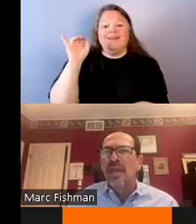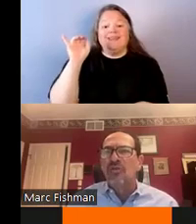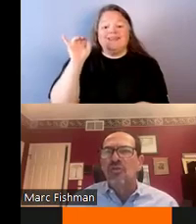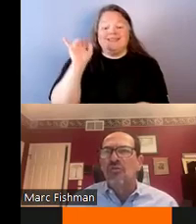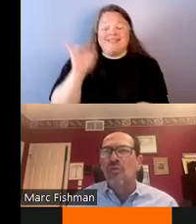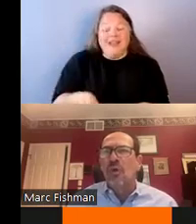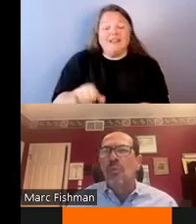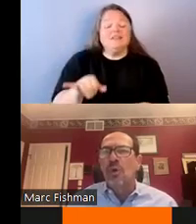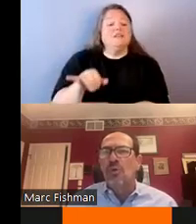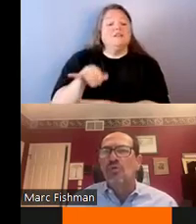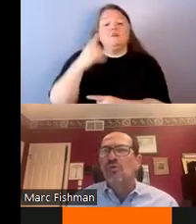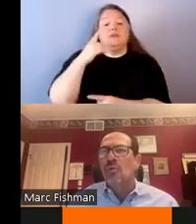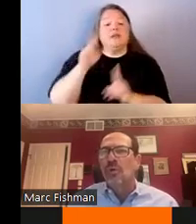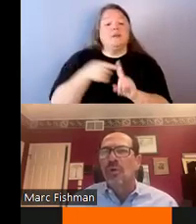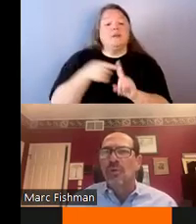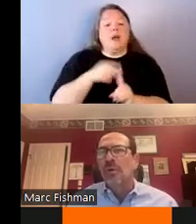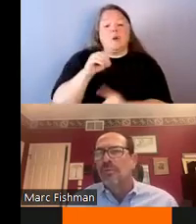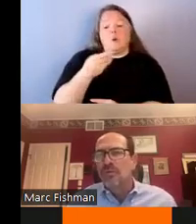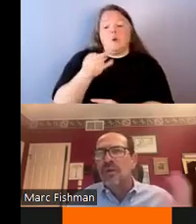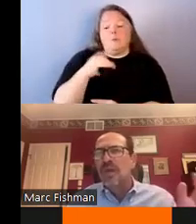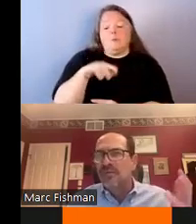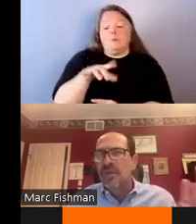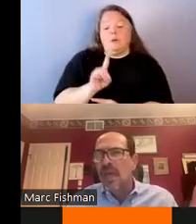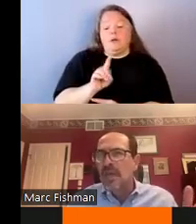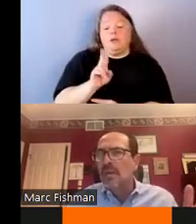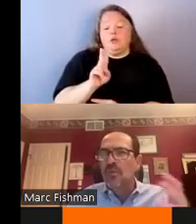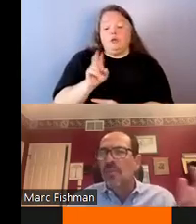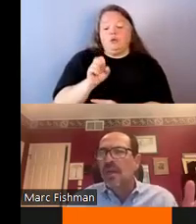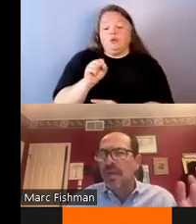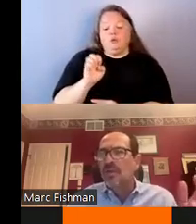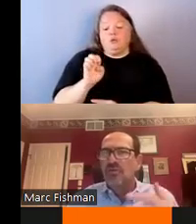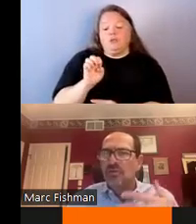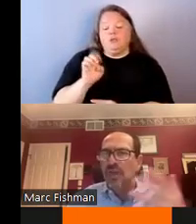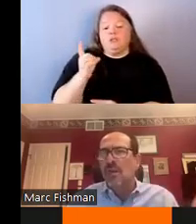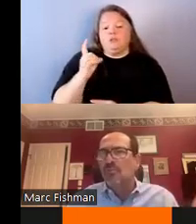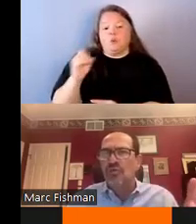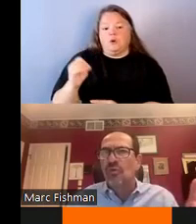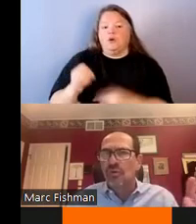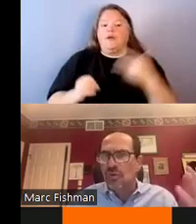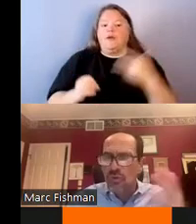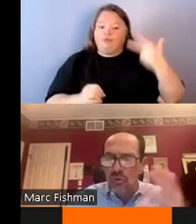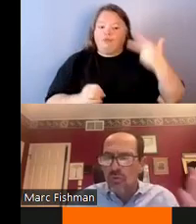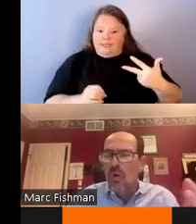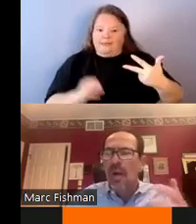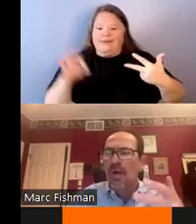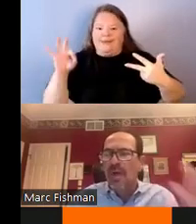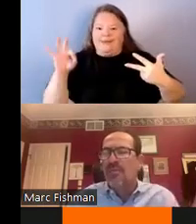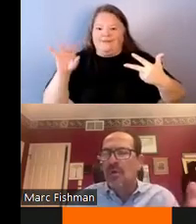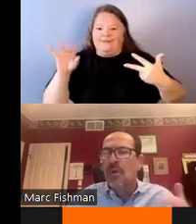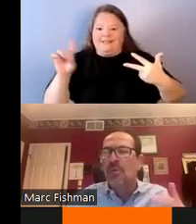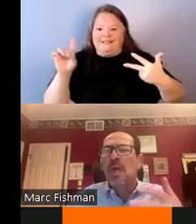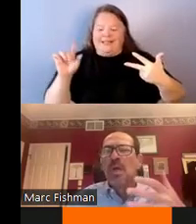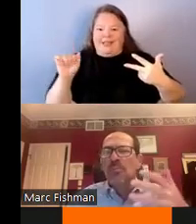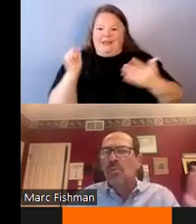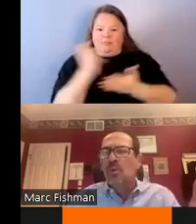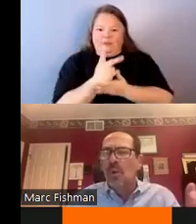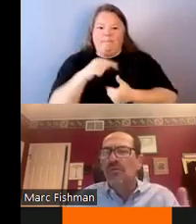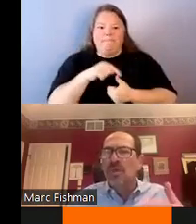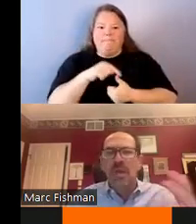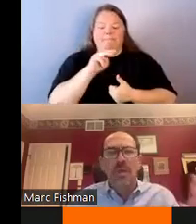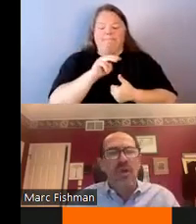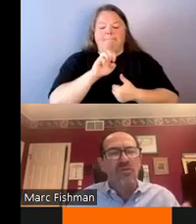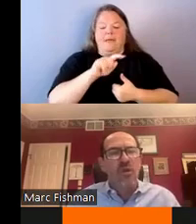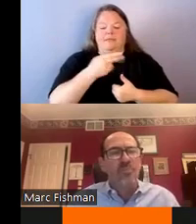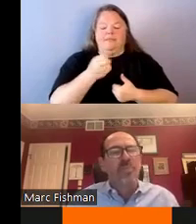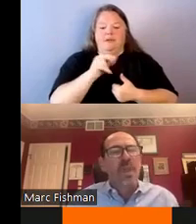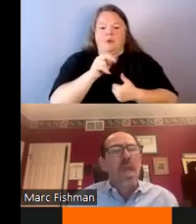of medications for opioid use disorder and the 3 FDA-approved medications that I'm sure you know about, methadone,